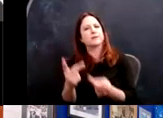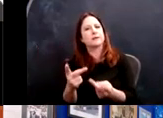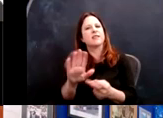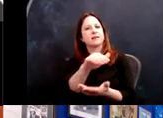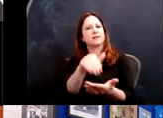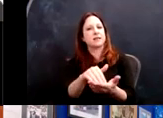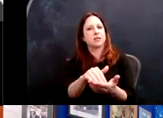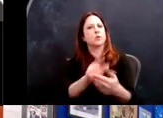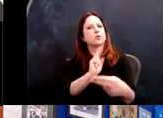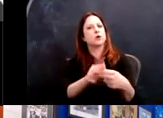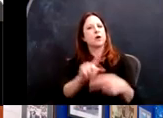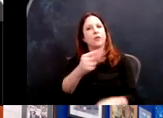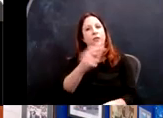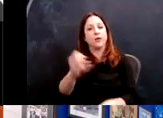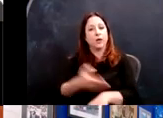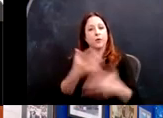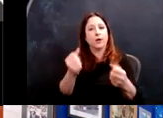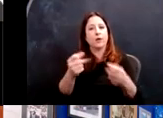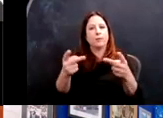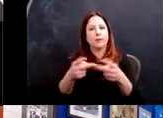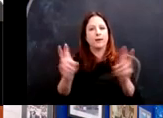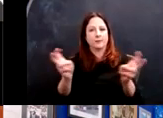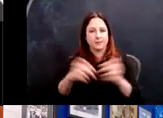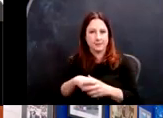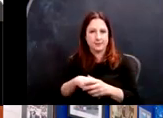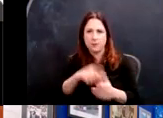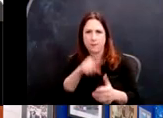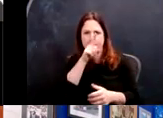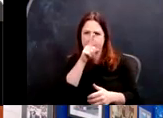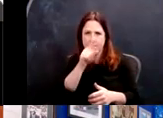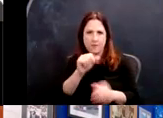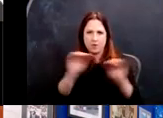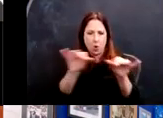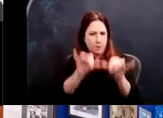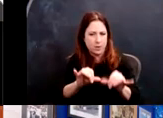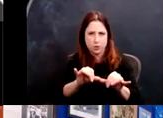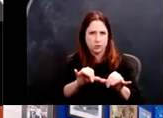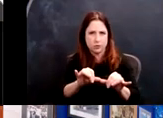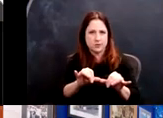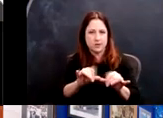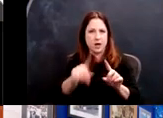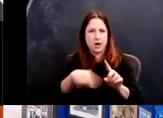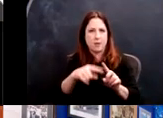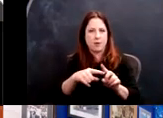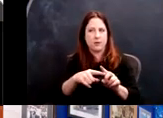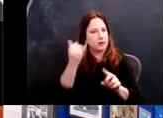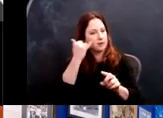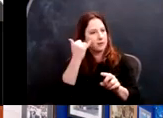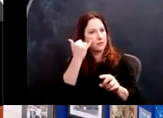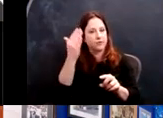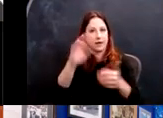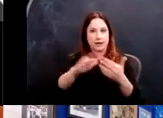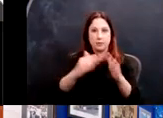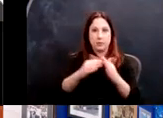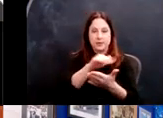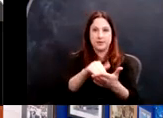the recovery place. And so we don't have any measures about how well known the Recovery Community Center is